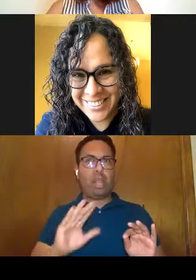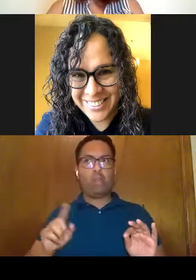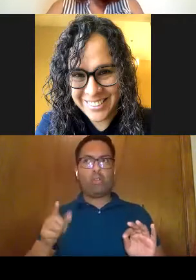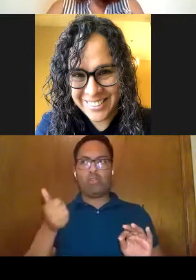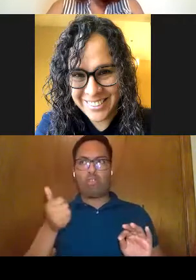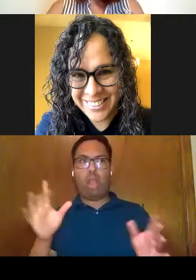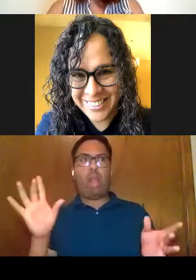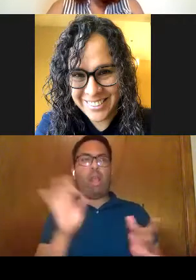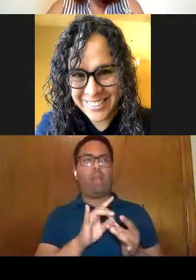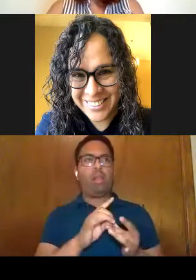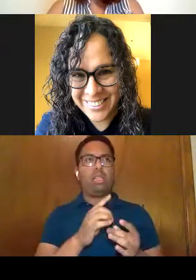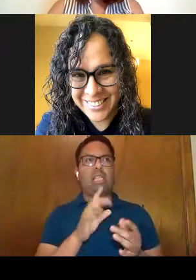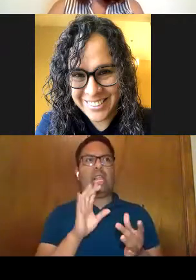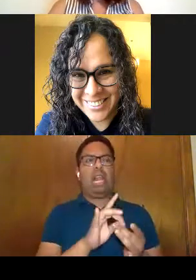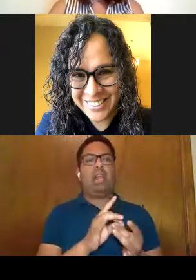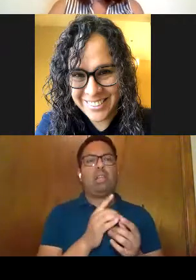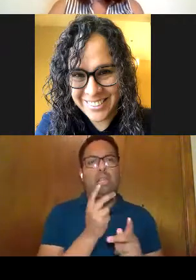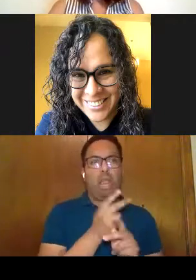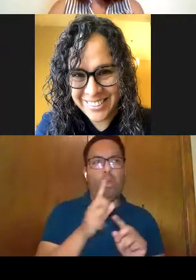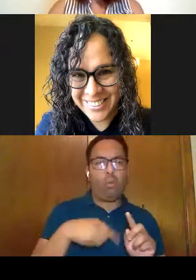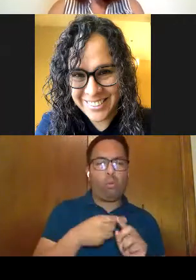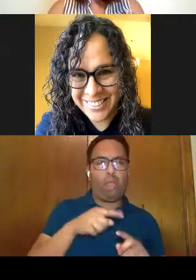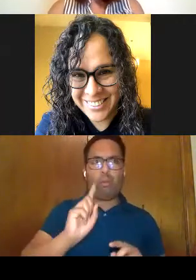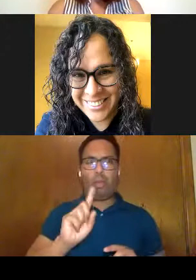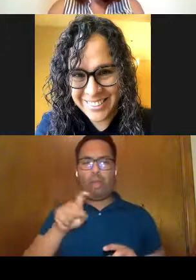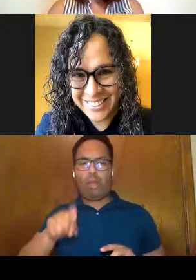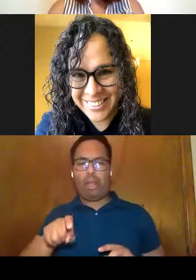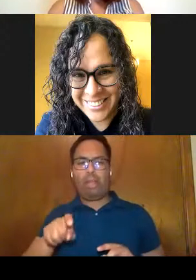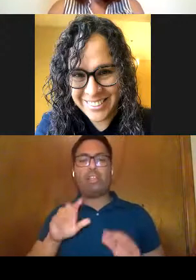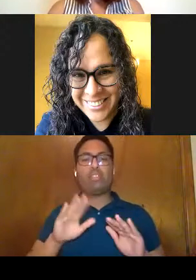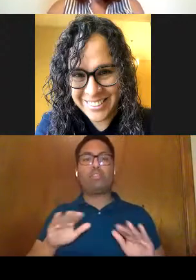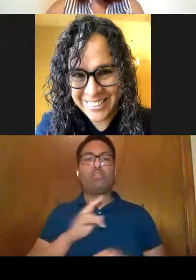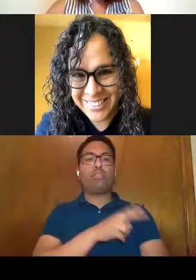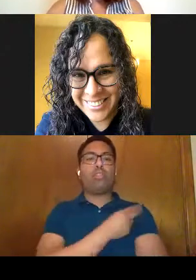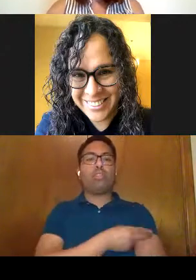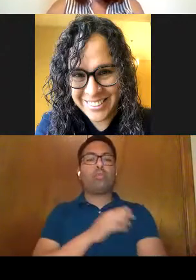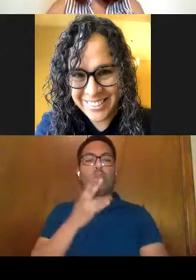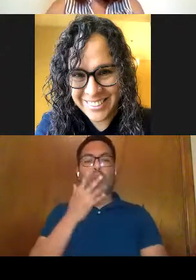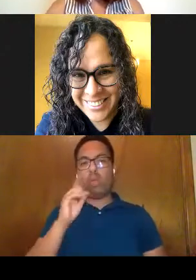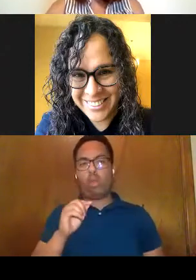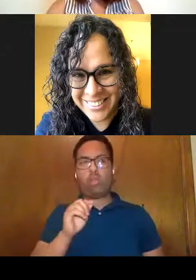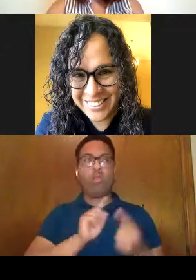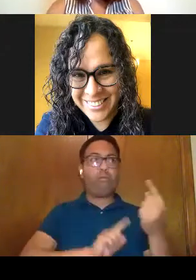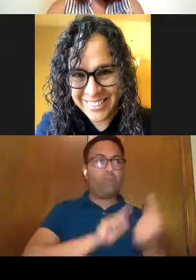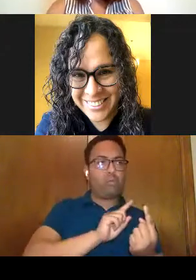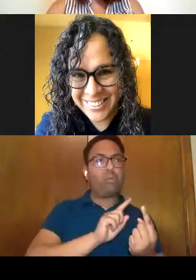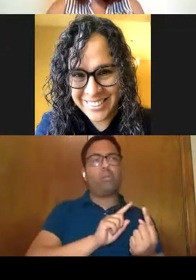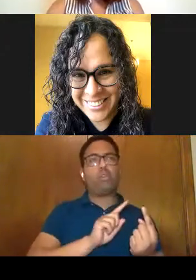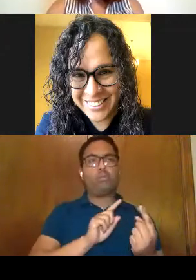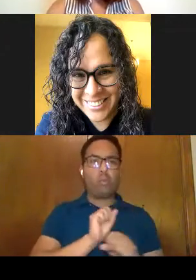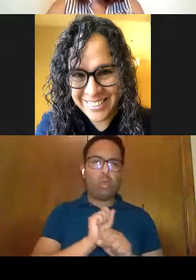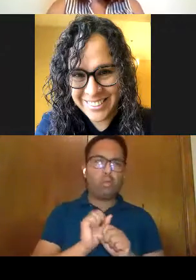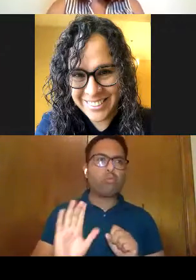it. Children's Hospital Colorado puts you face-to-face, one-on-one with your provider or